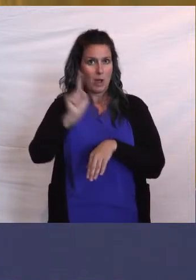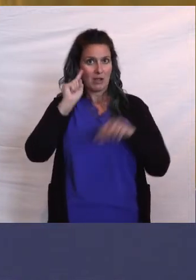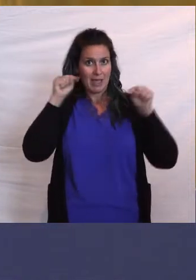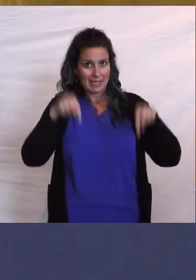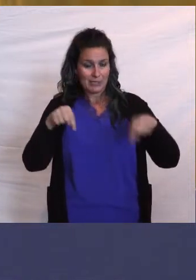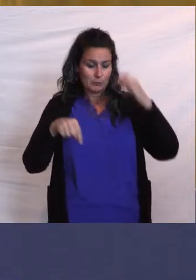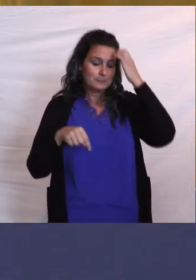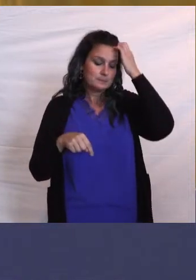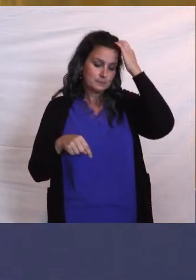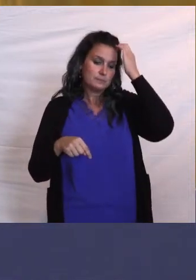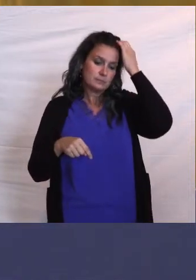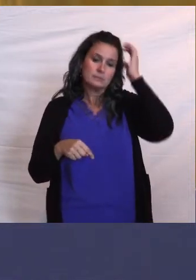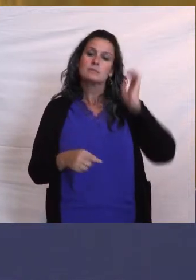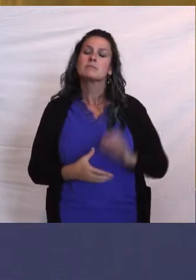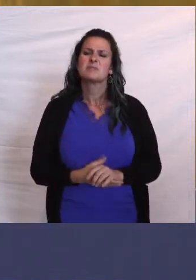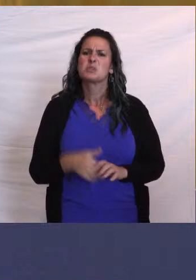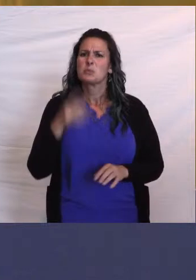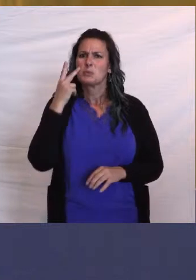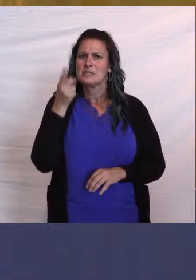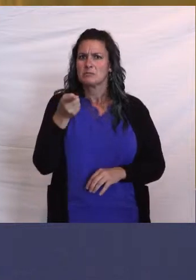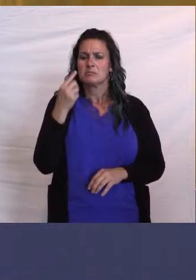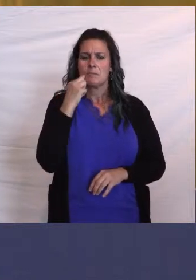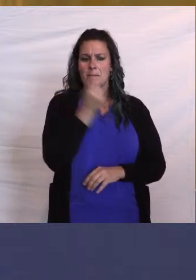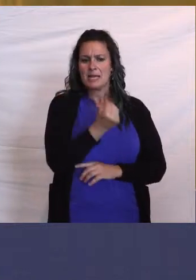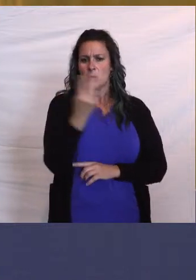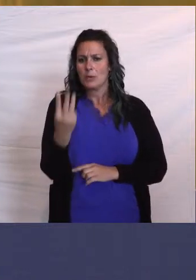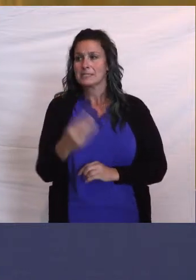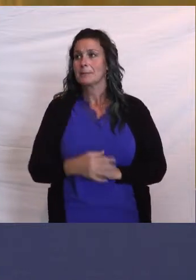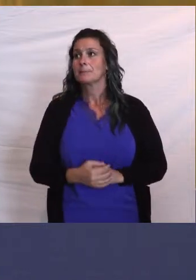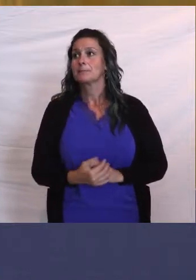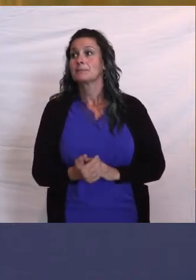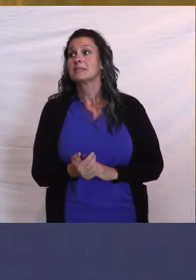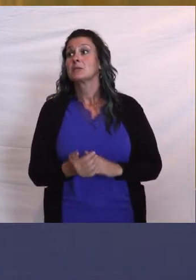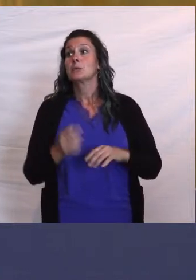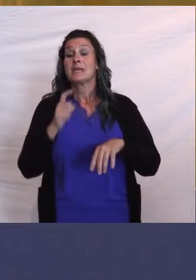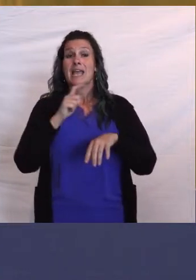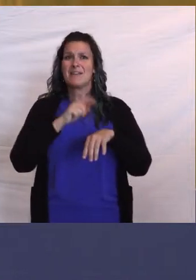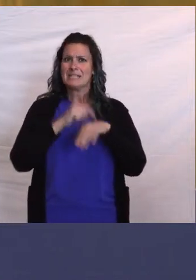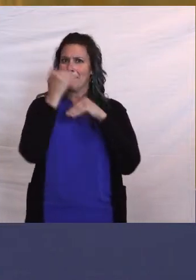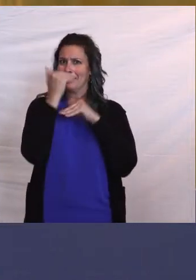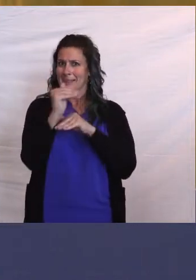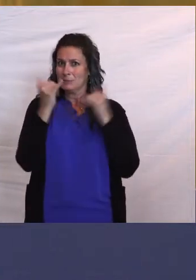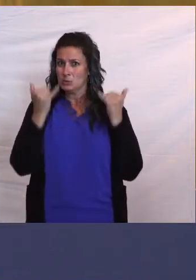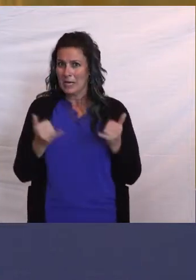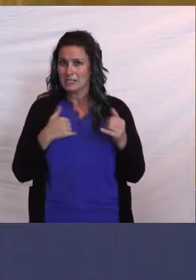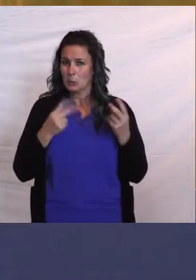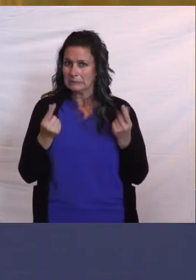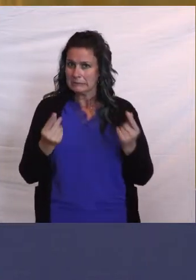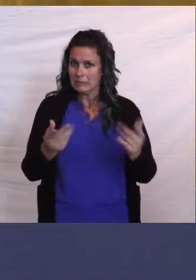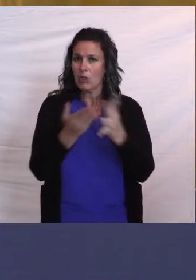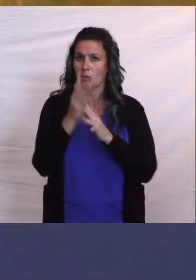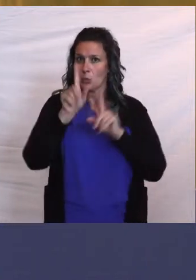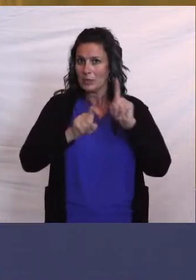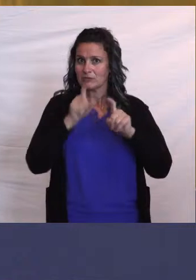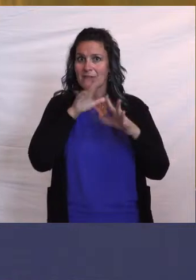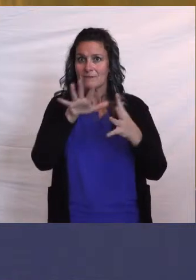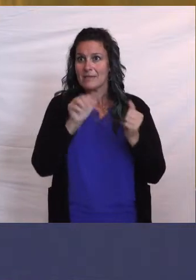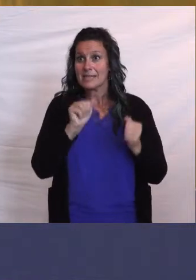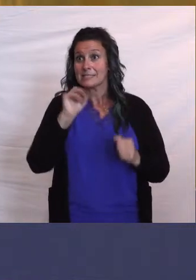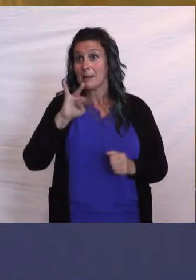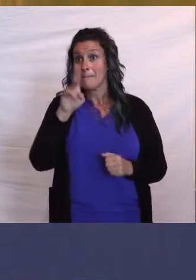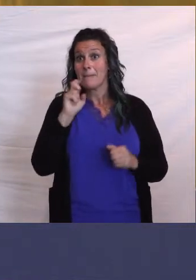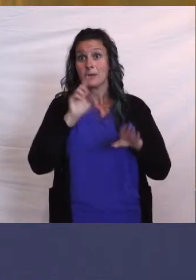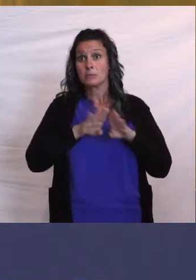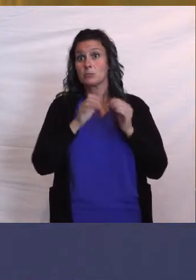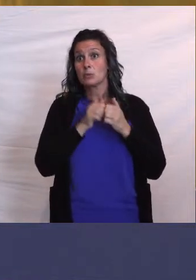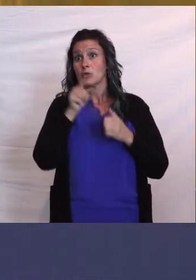right here. So we will see you then. We're under a little bit of time pressure today, so let's spin through some questions real quick. Mike, we're going to start with